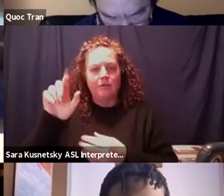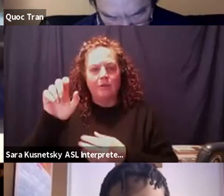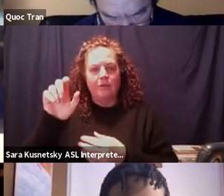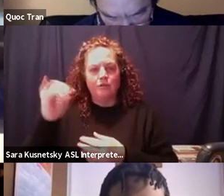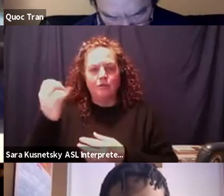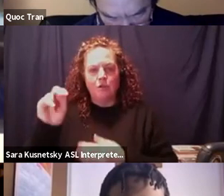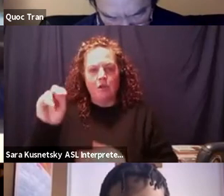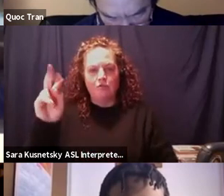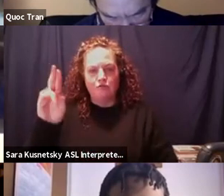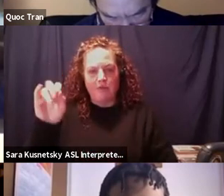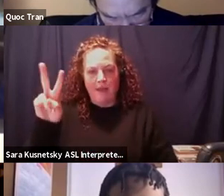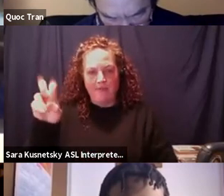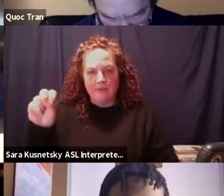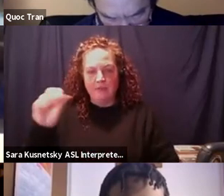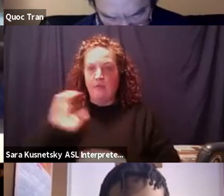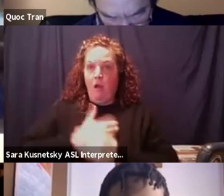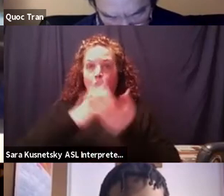see.